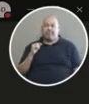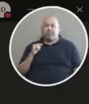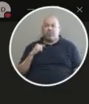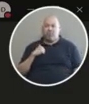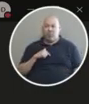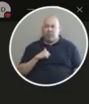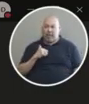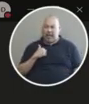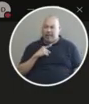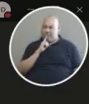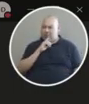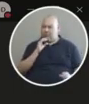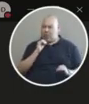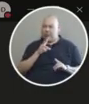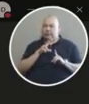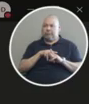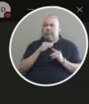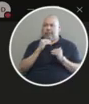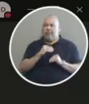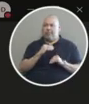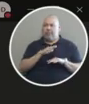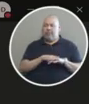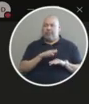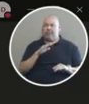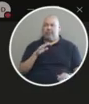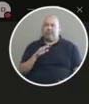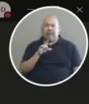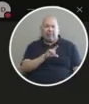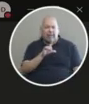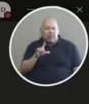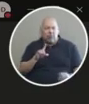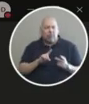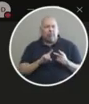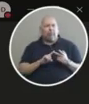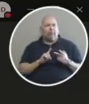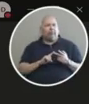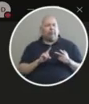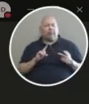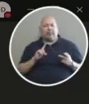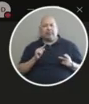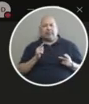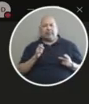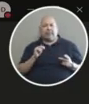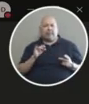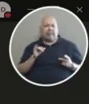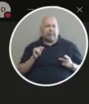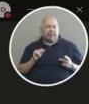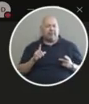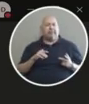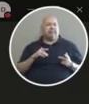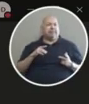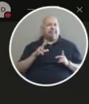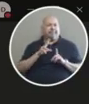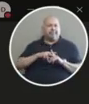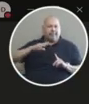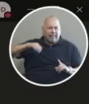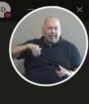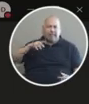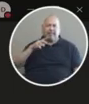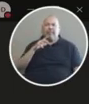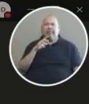we haven't put any limit on landlords or tenants putting late fees or